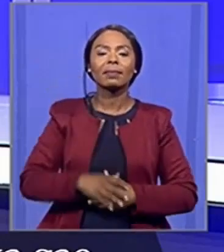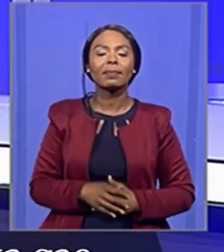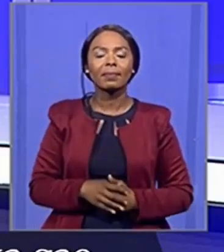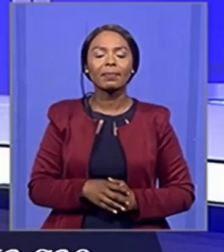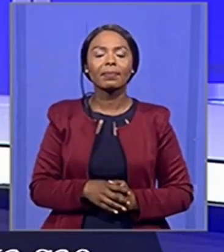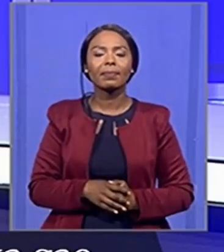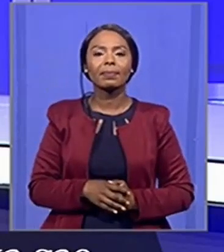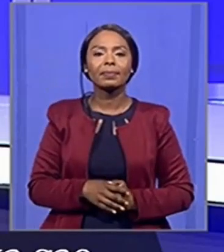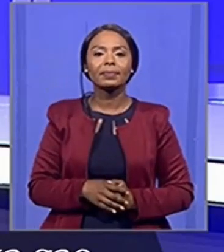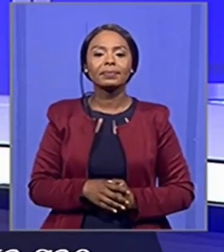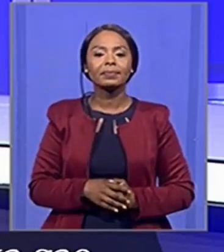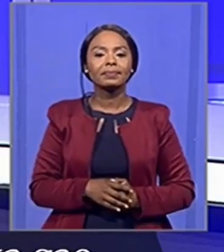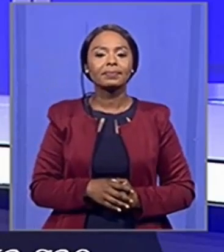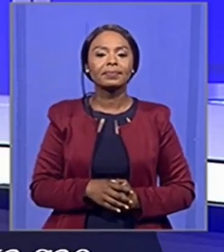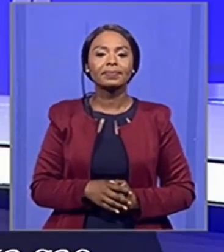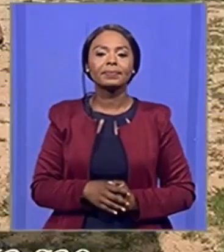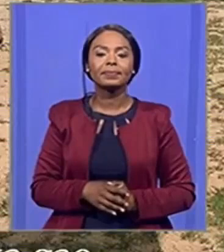feta.